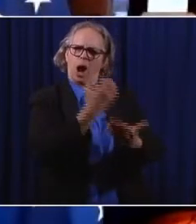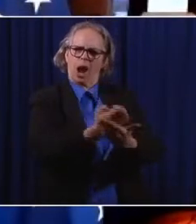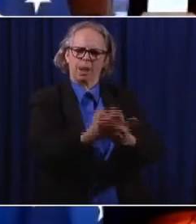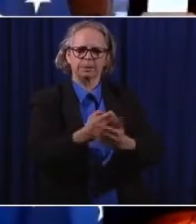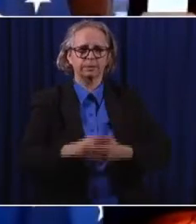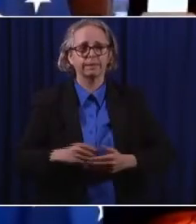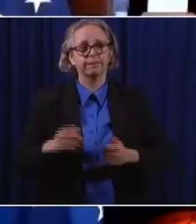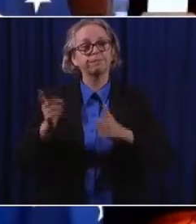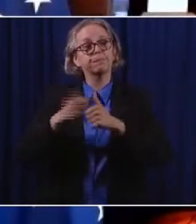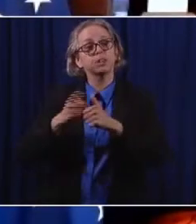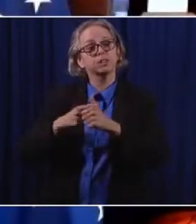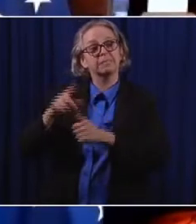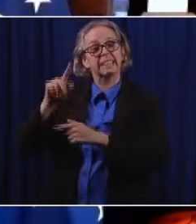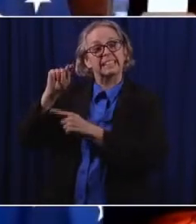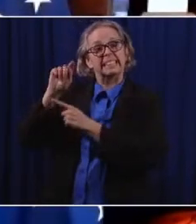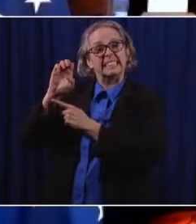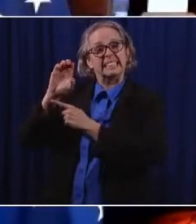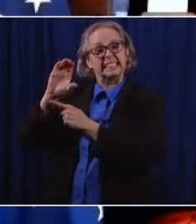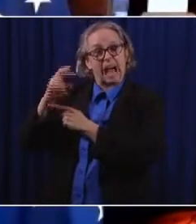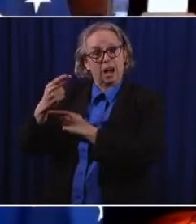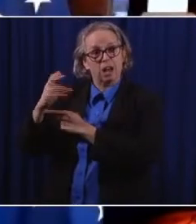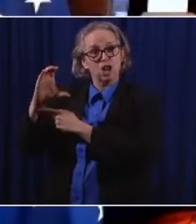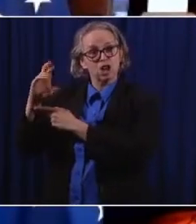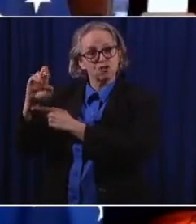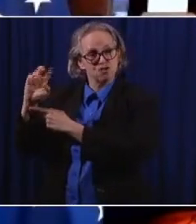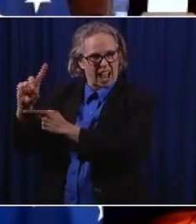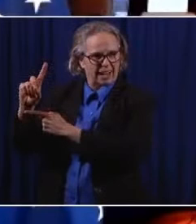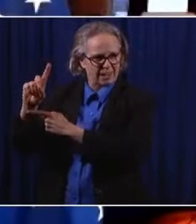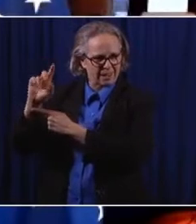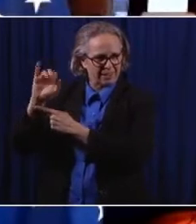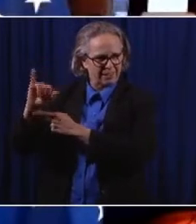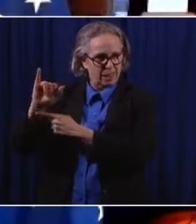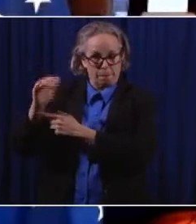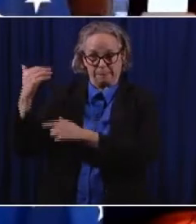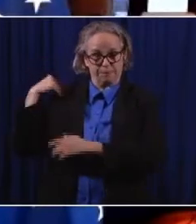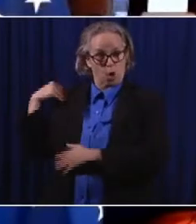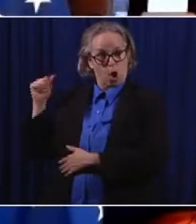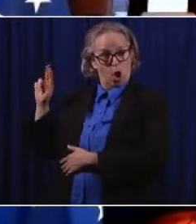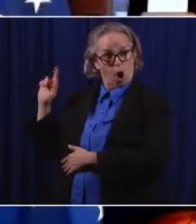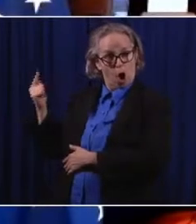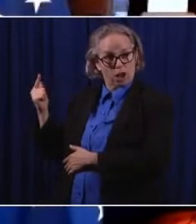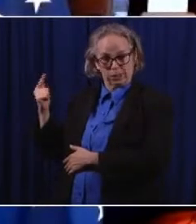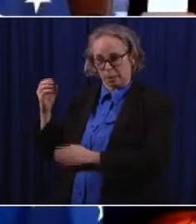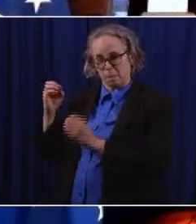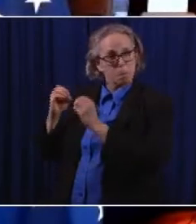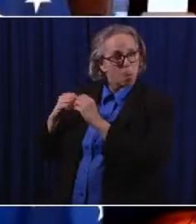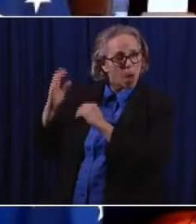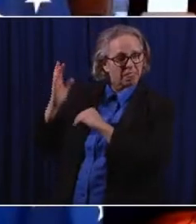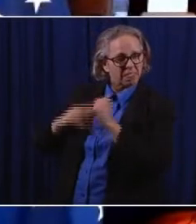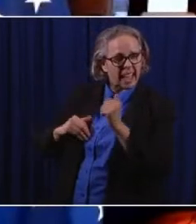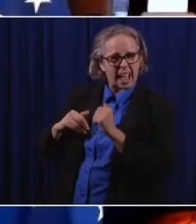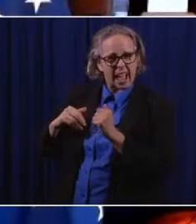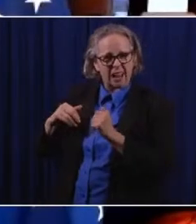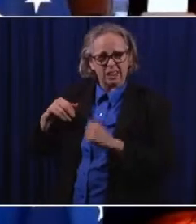August round was record-setting with more than 1,227 credentials,